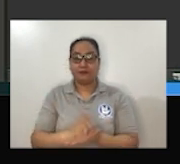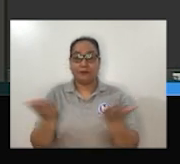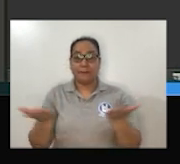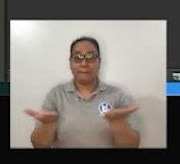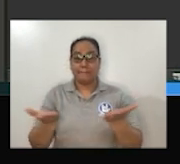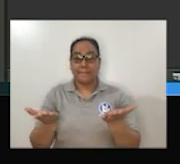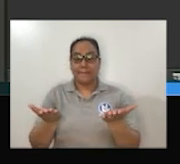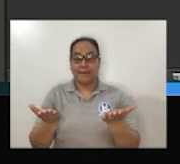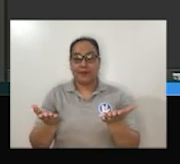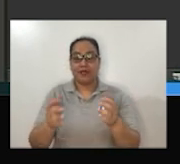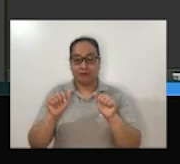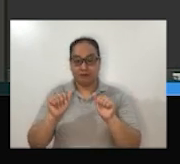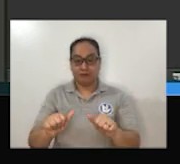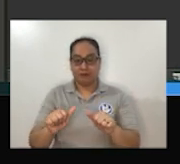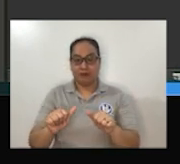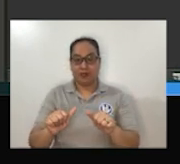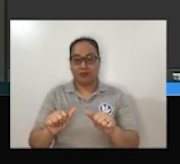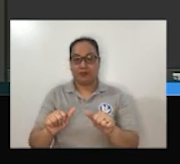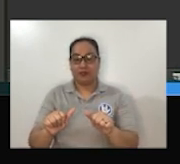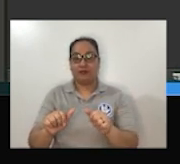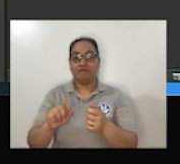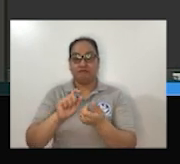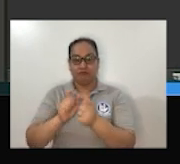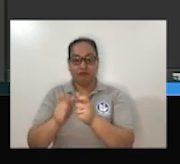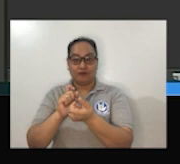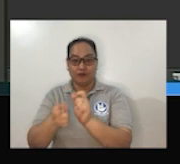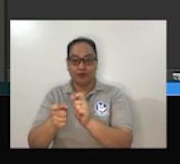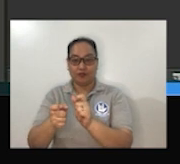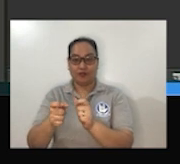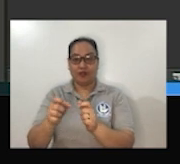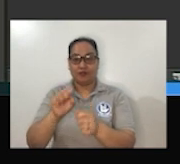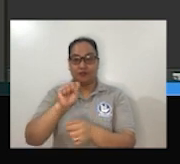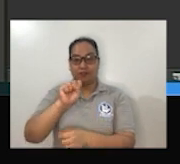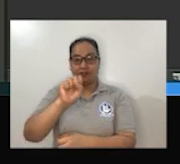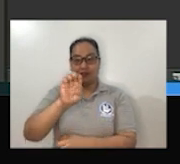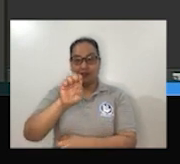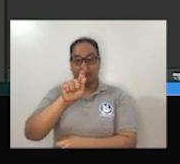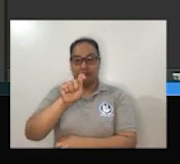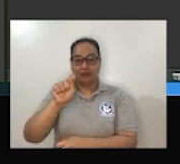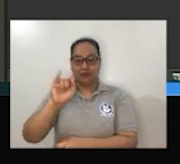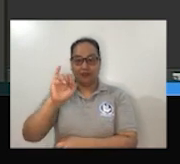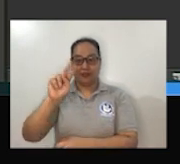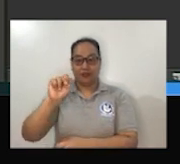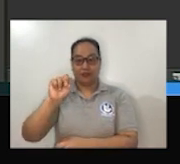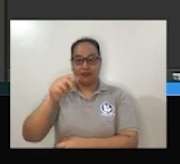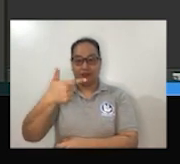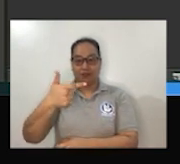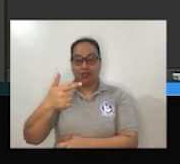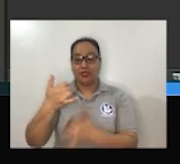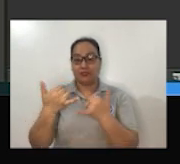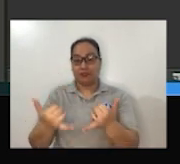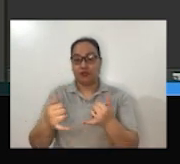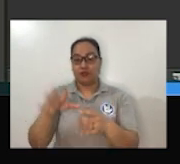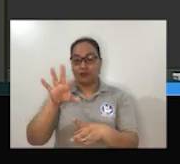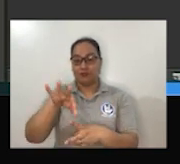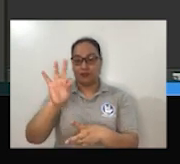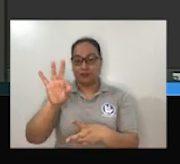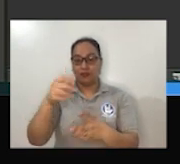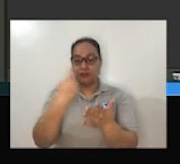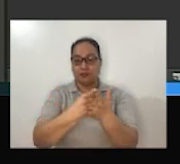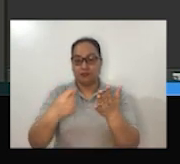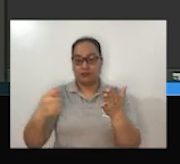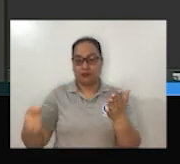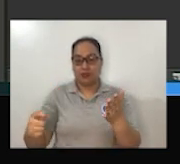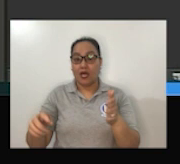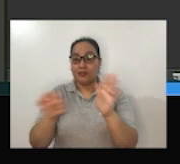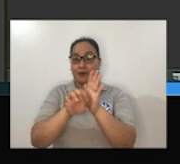From here, you'll be able to customize the setting for the currently selected tools. For example, if